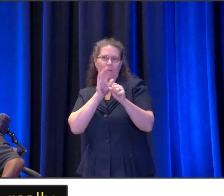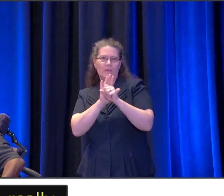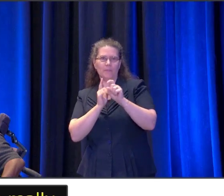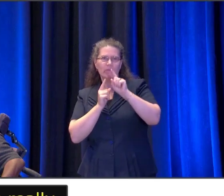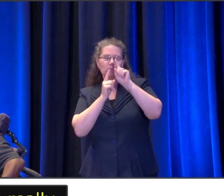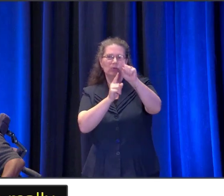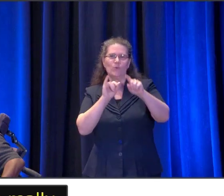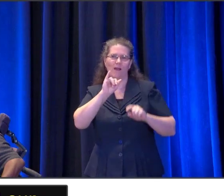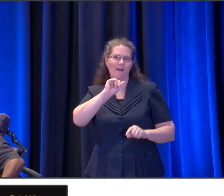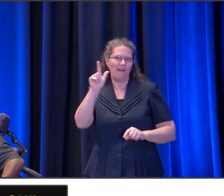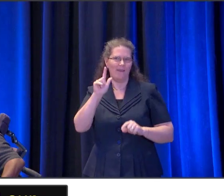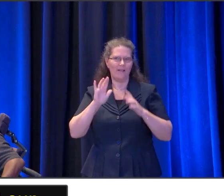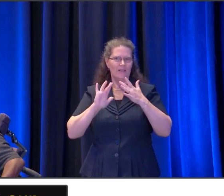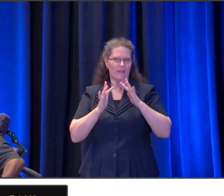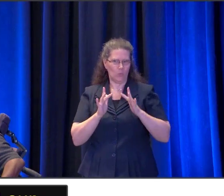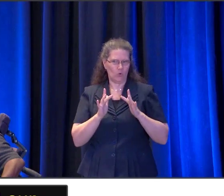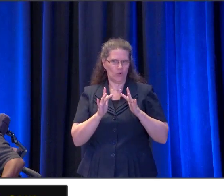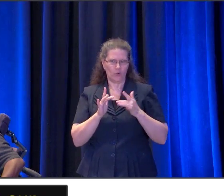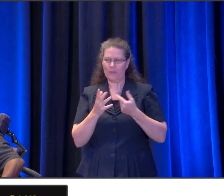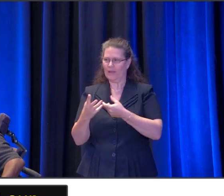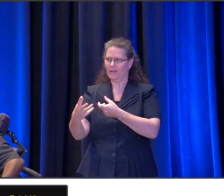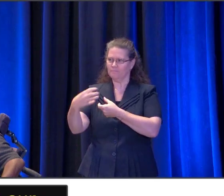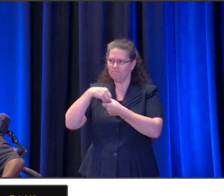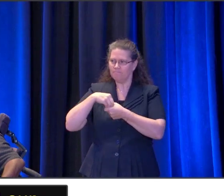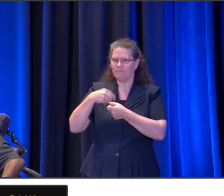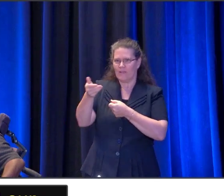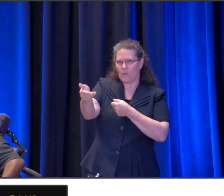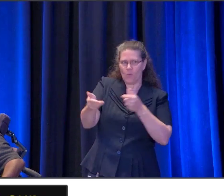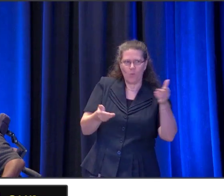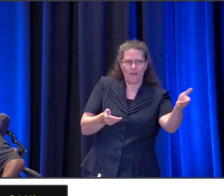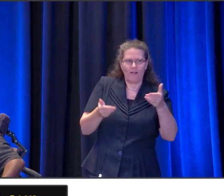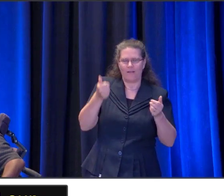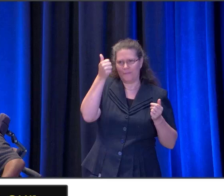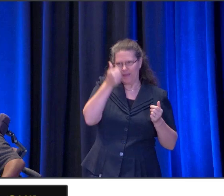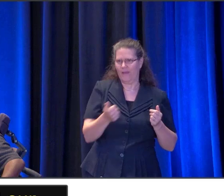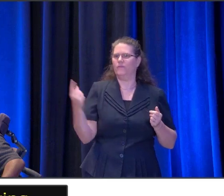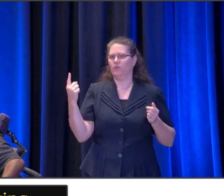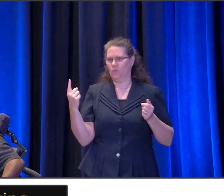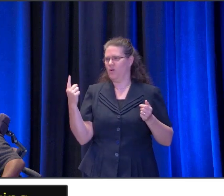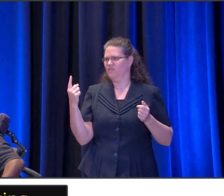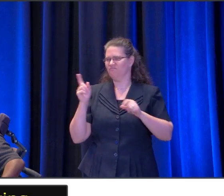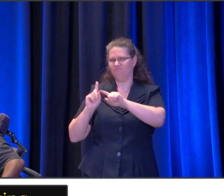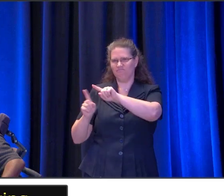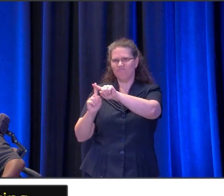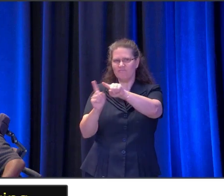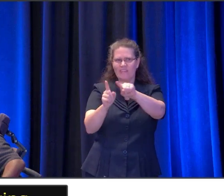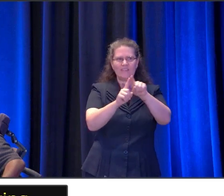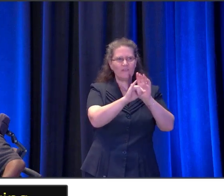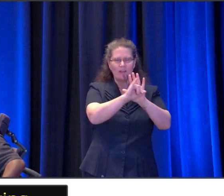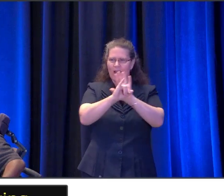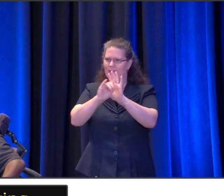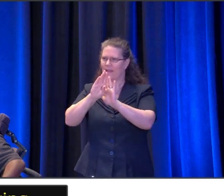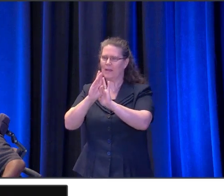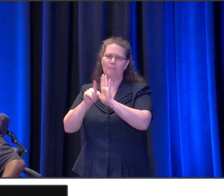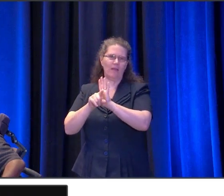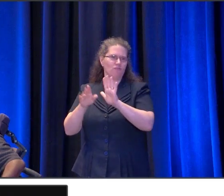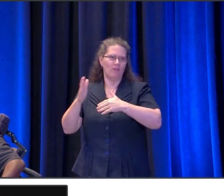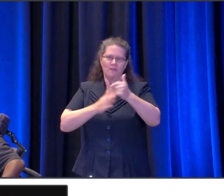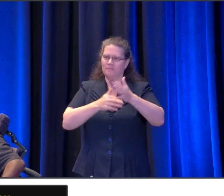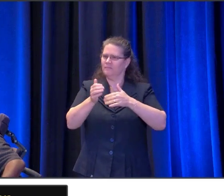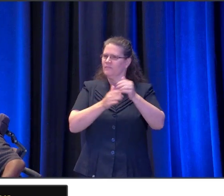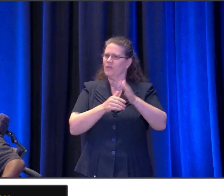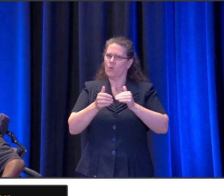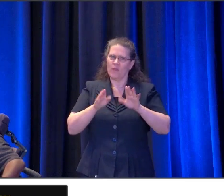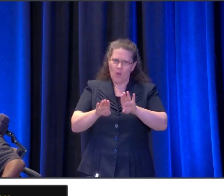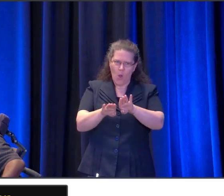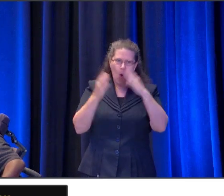that welcomes folks and includes folks of all identities in our movement. I know that's something that's really been targeted, and a lot of